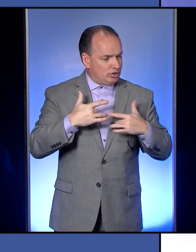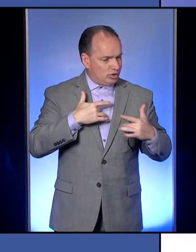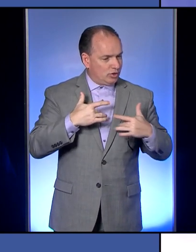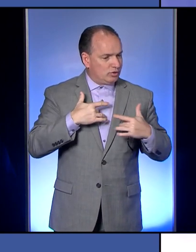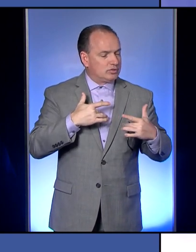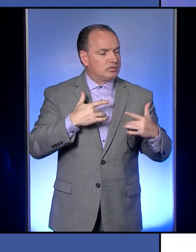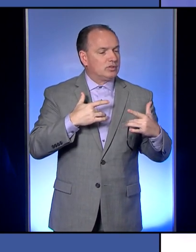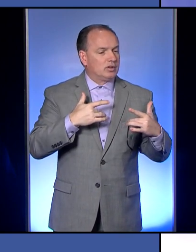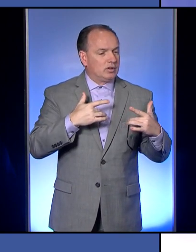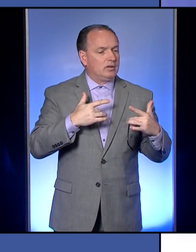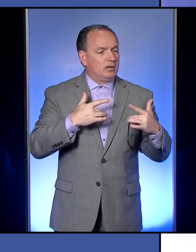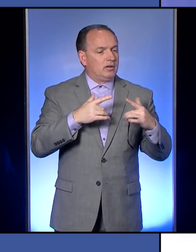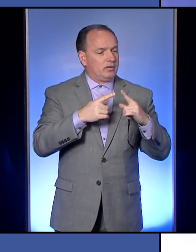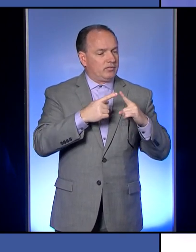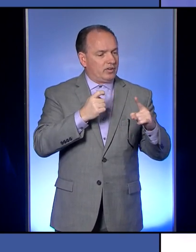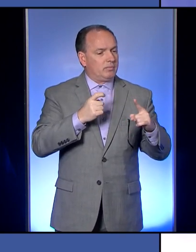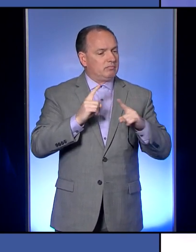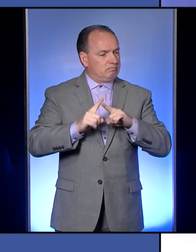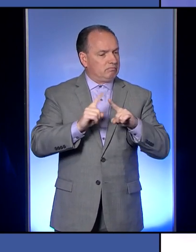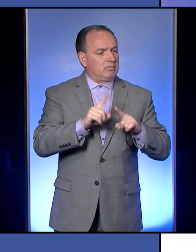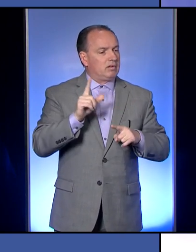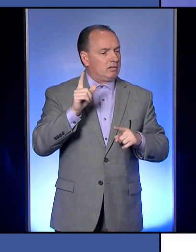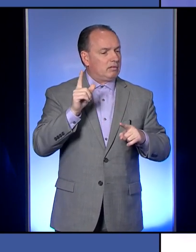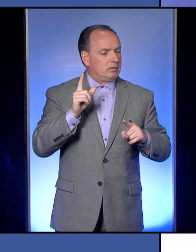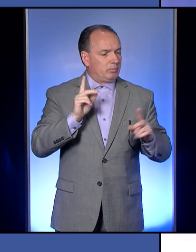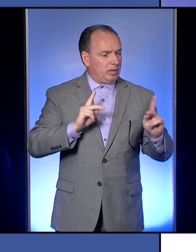Erie regarding Wabtec